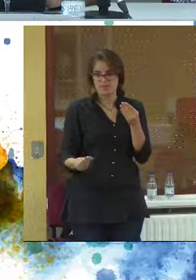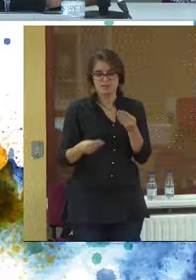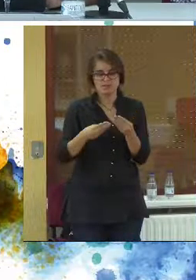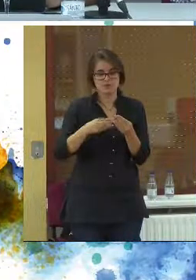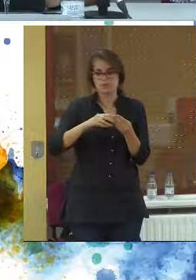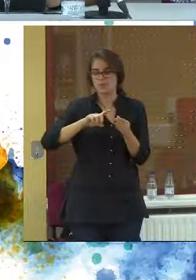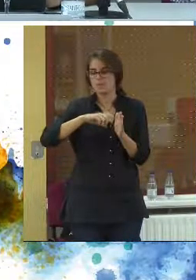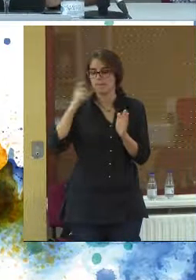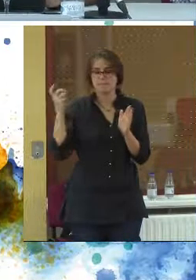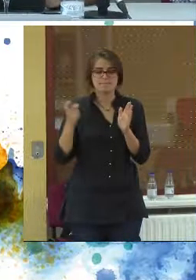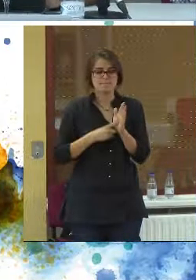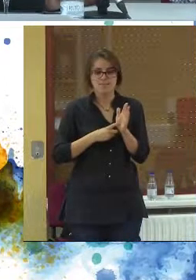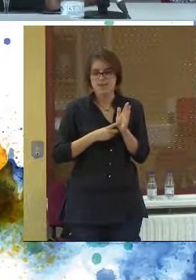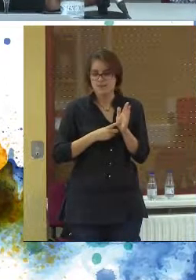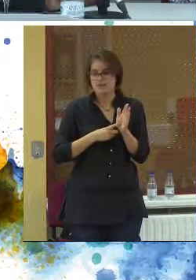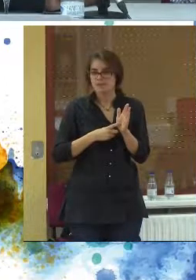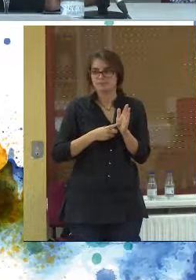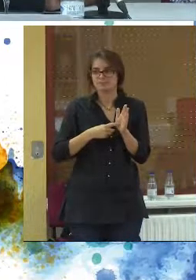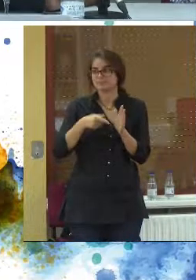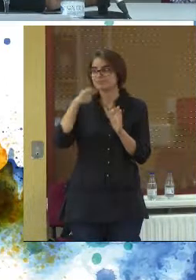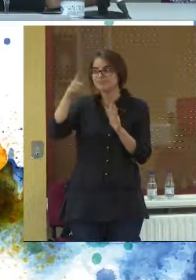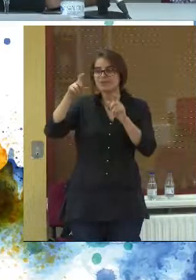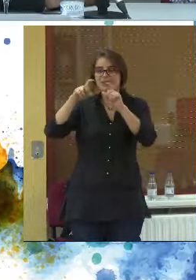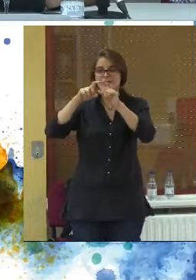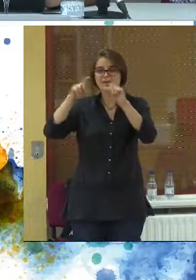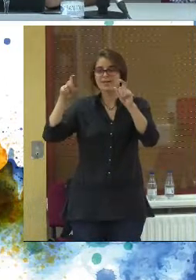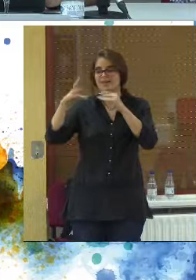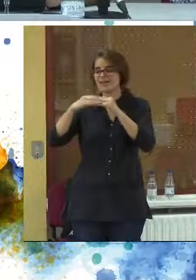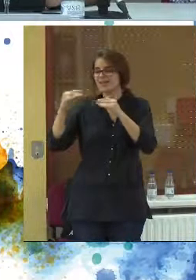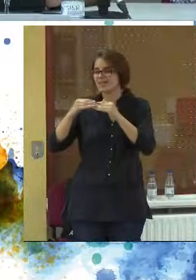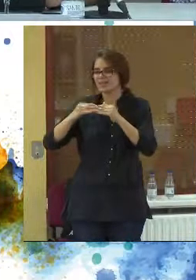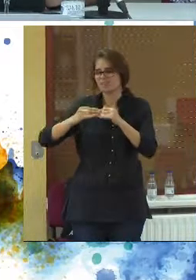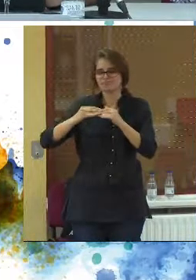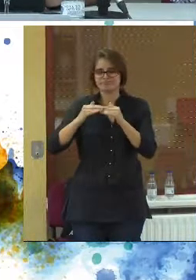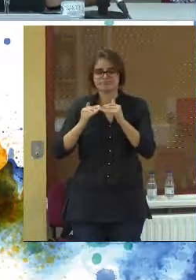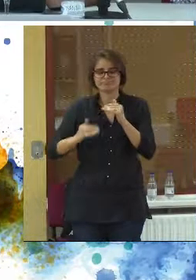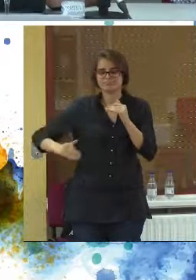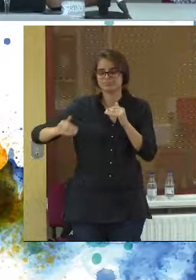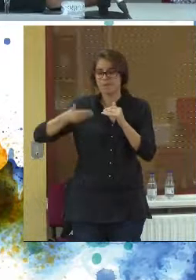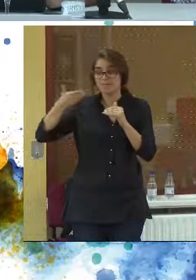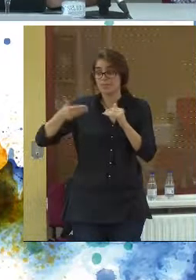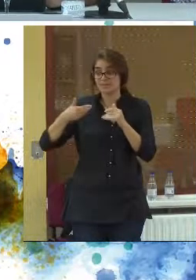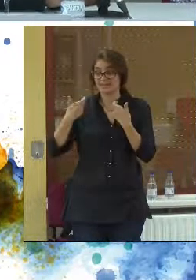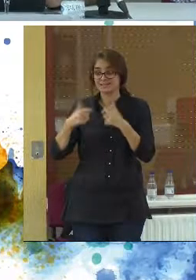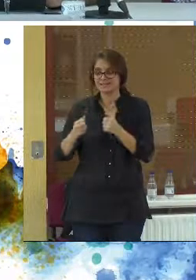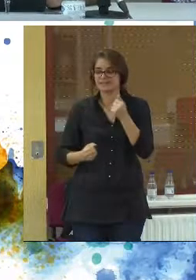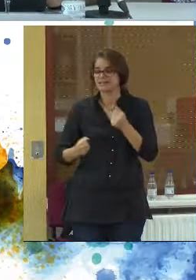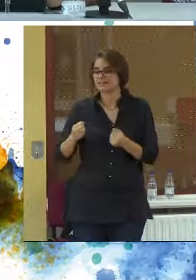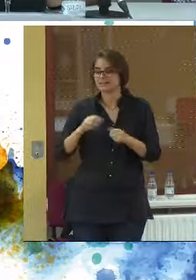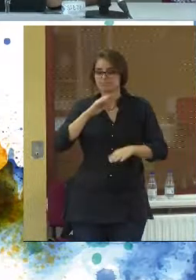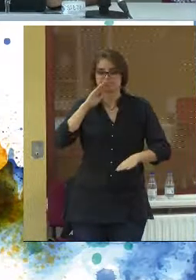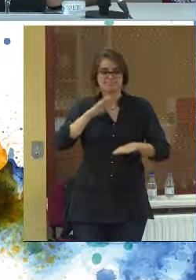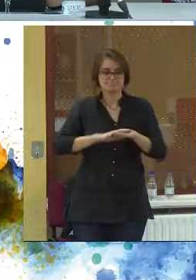for completing all the documentation necessary with number